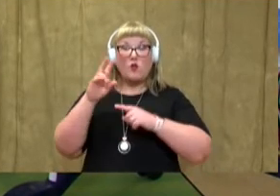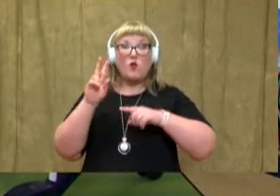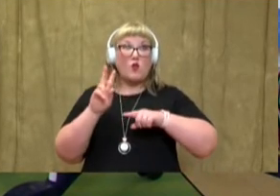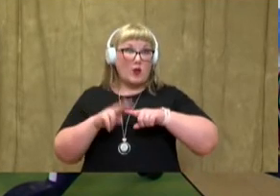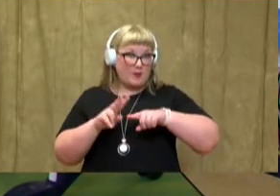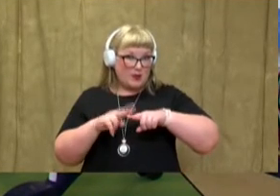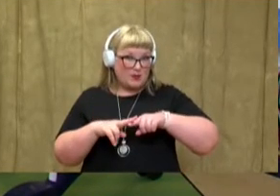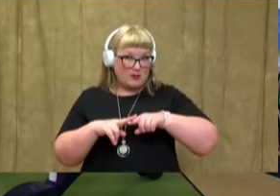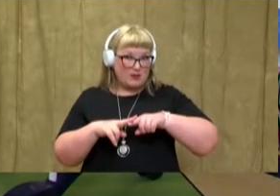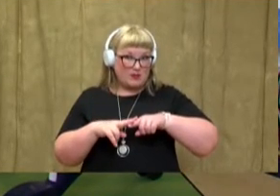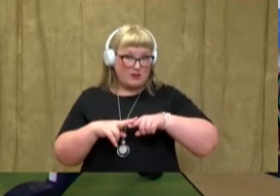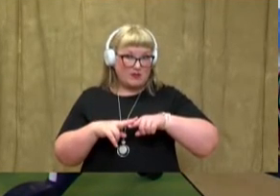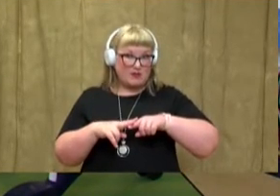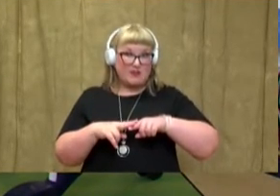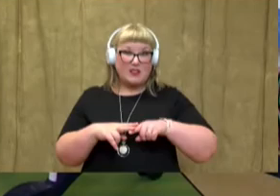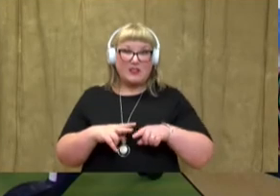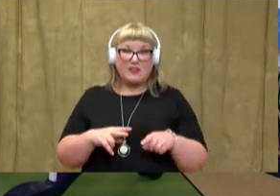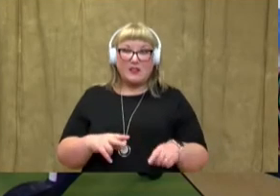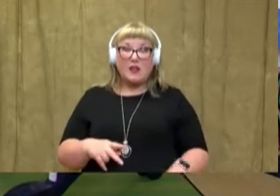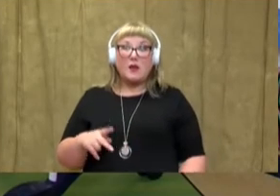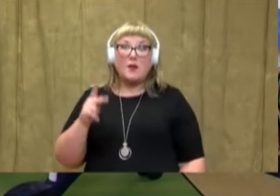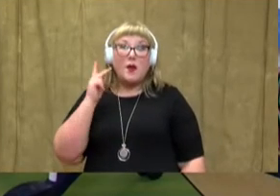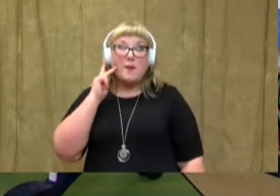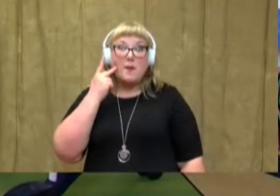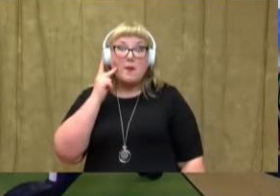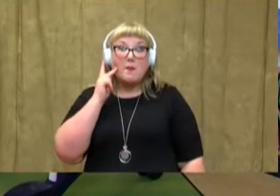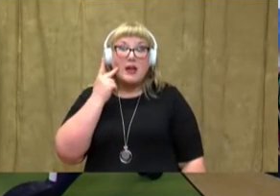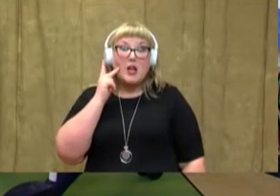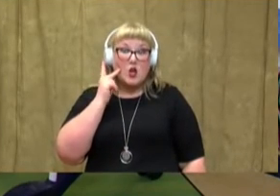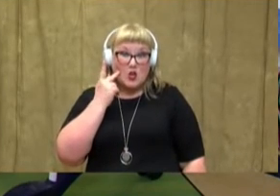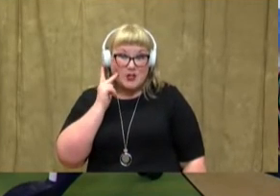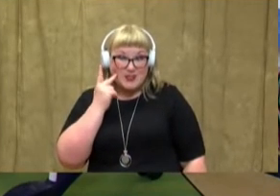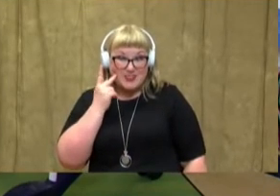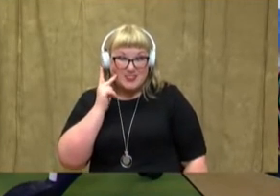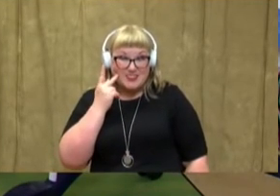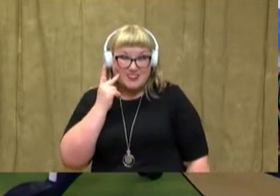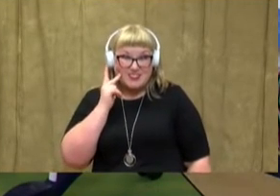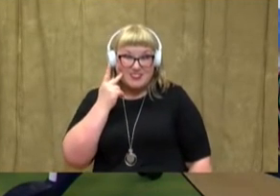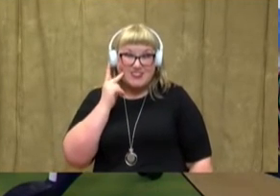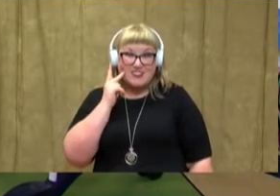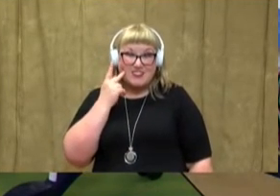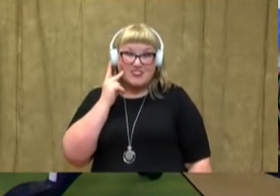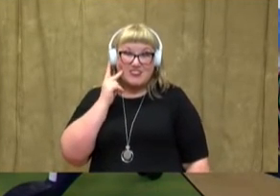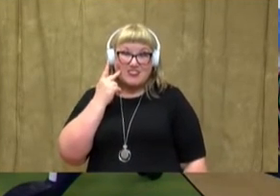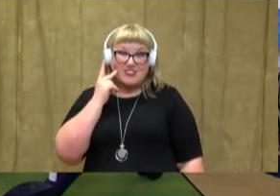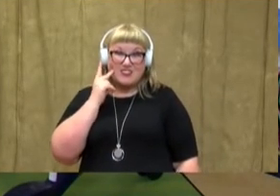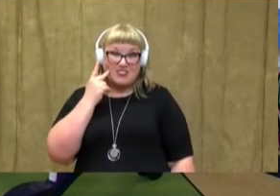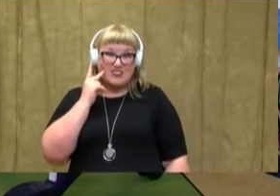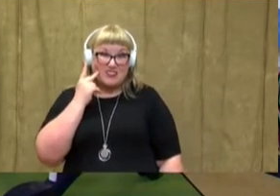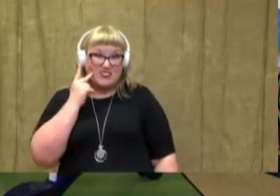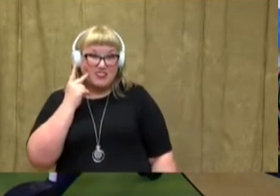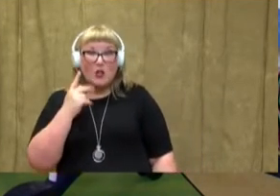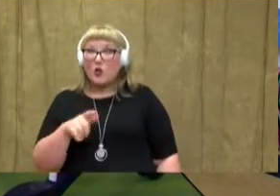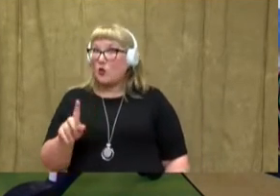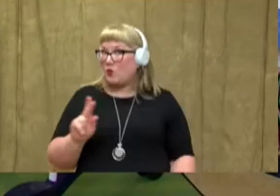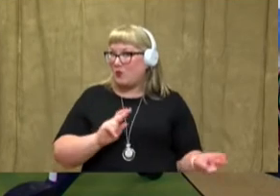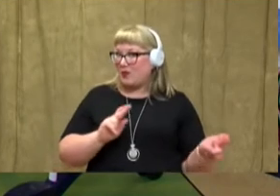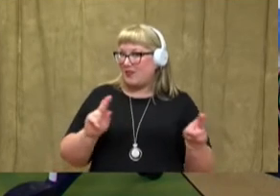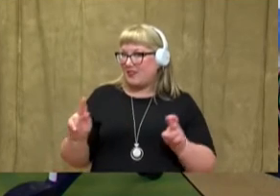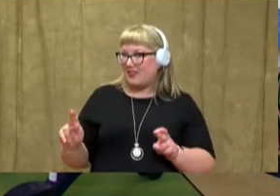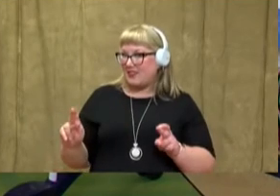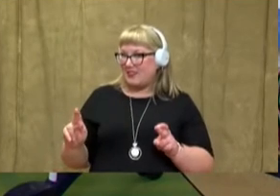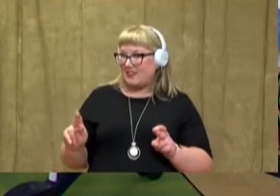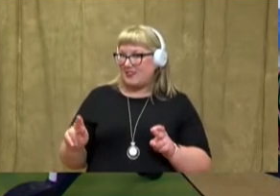right. This is pepinillo. She is going to eat pepinillo. Okay. Okay. Okay. So, you ready to